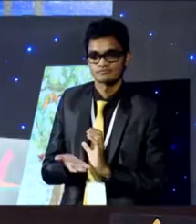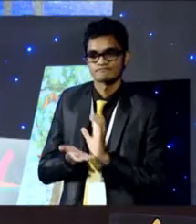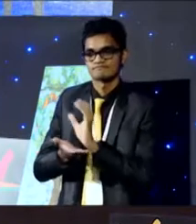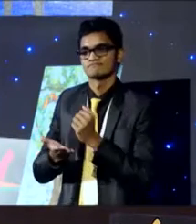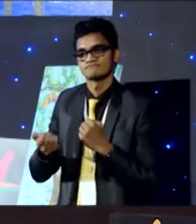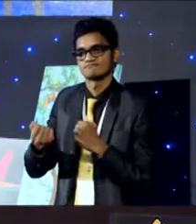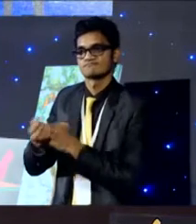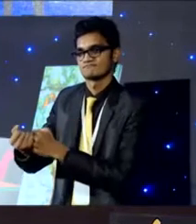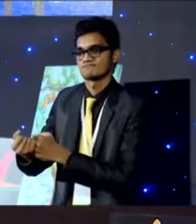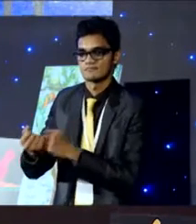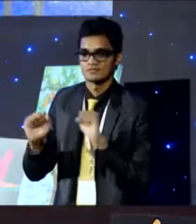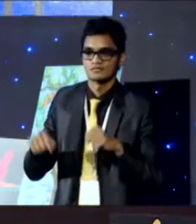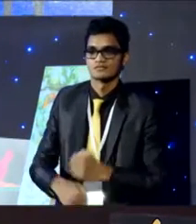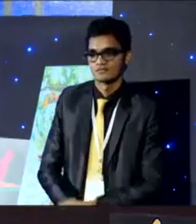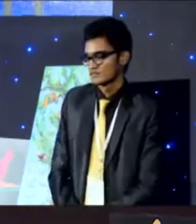a McKinsey report